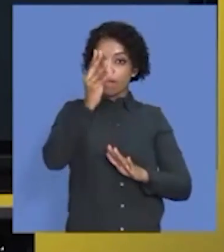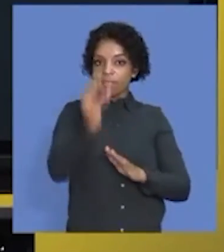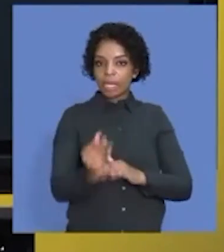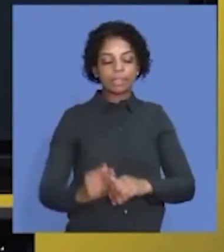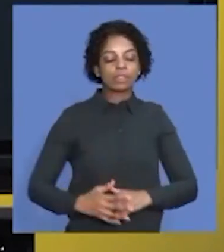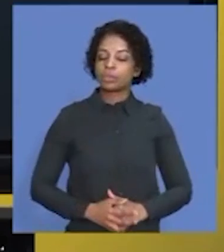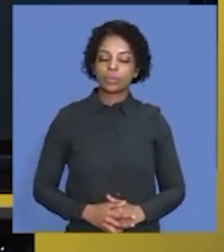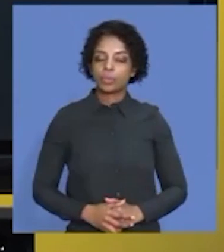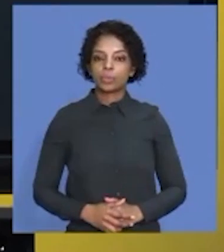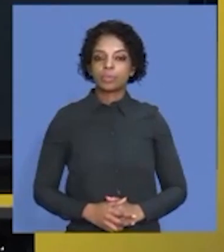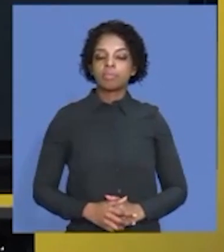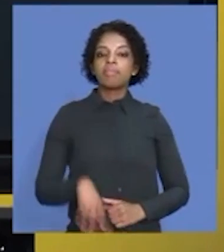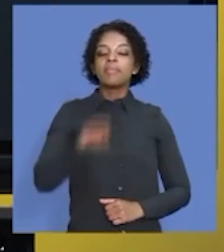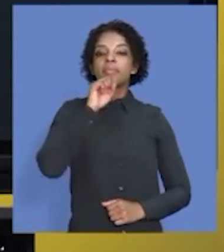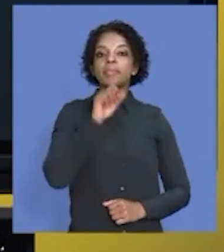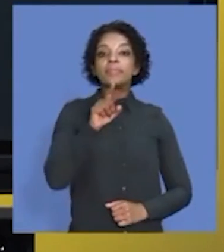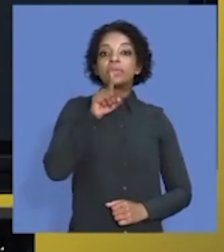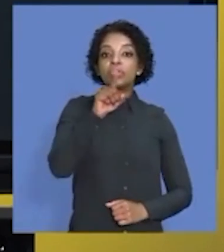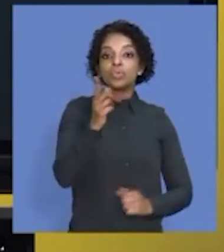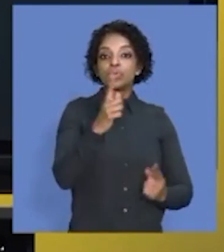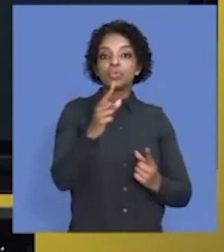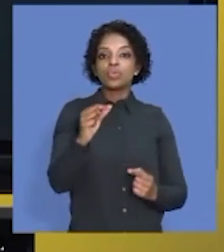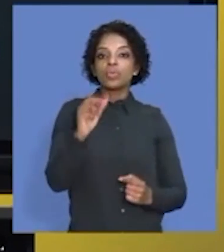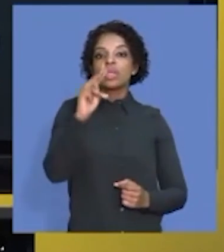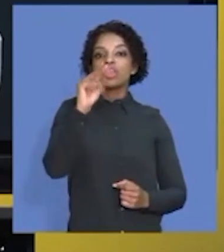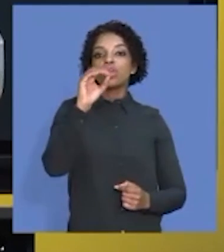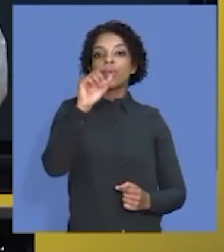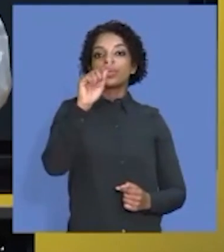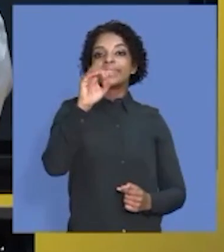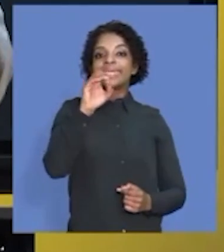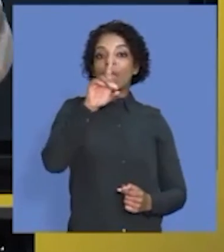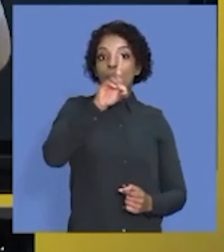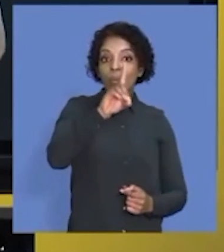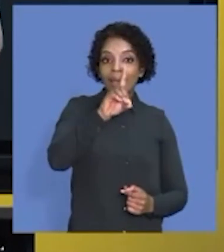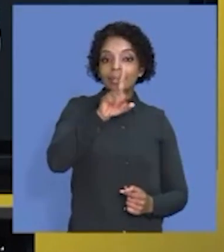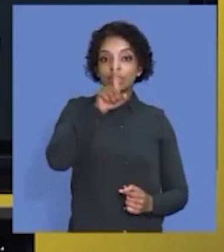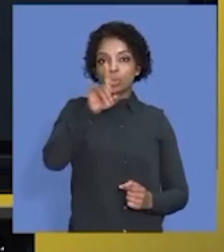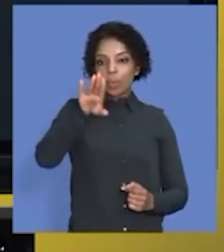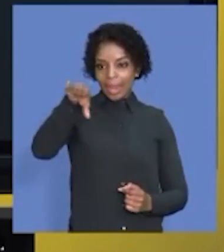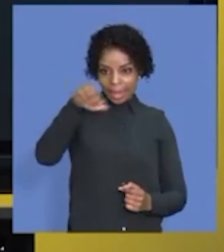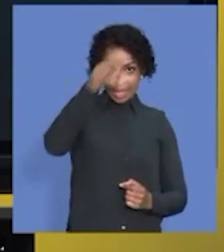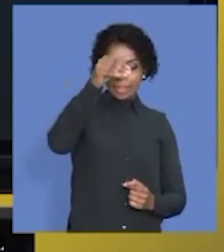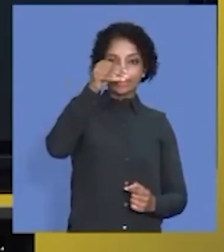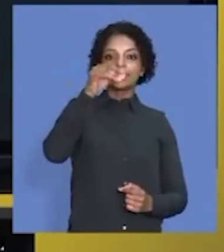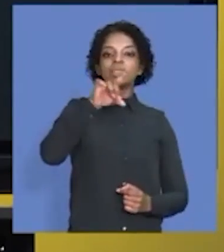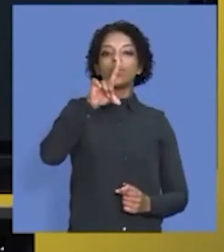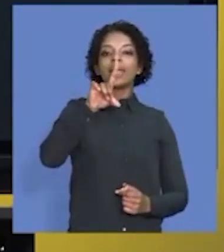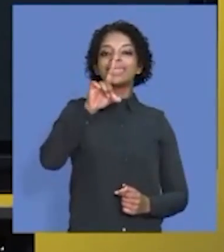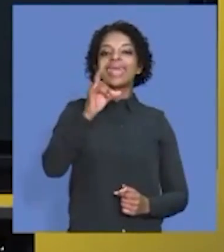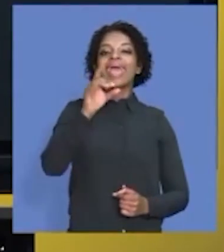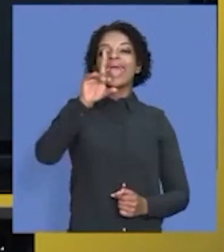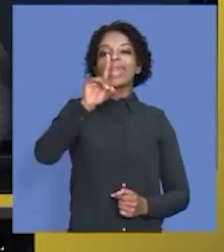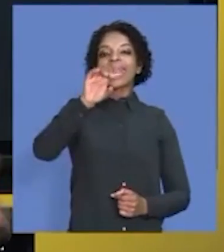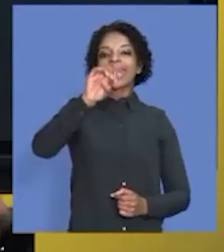is why, when you are doing note number 1, you add back your depreciation. Why? Because no